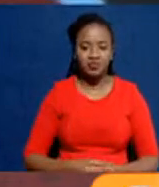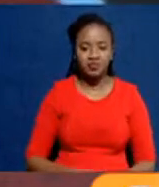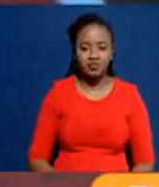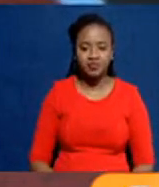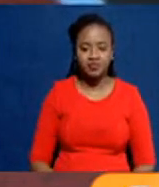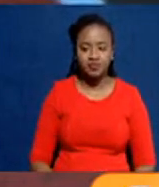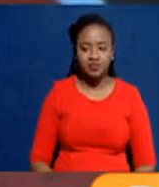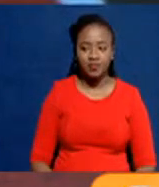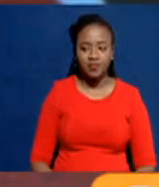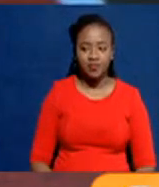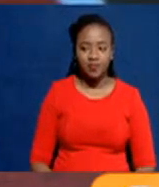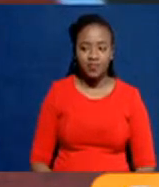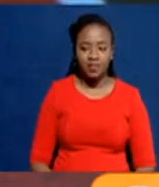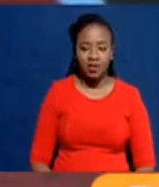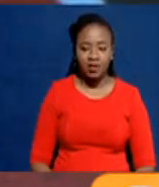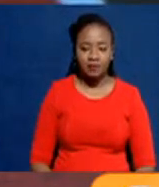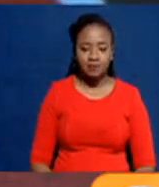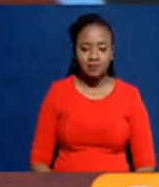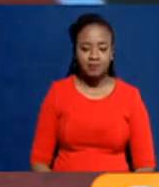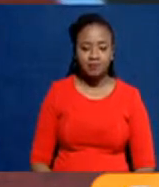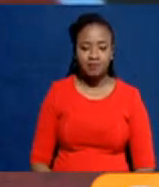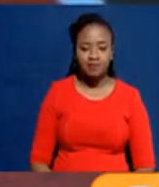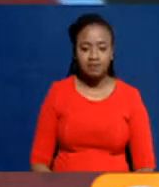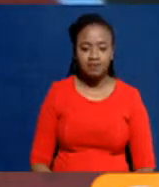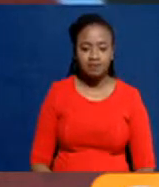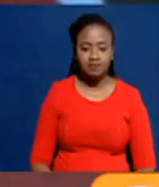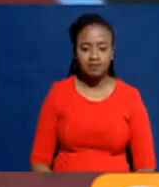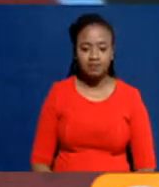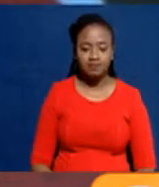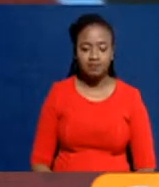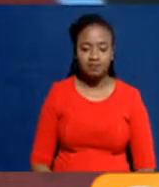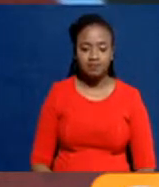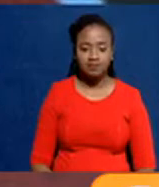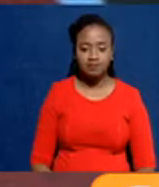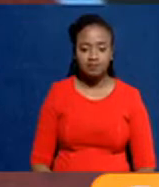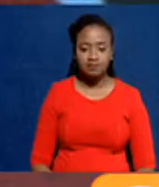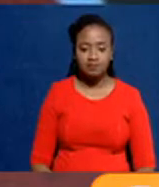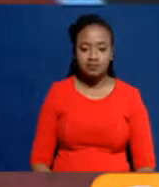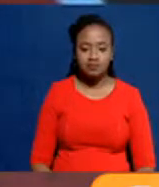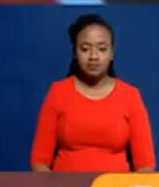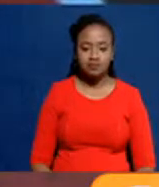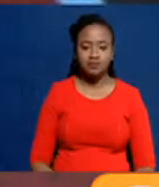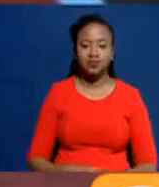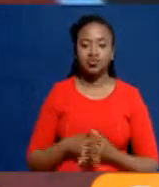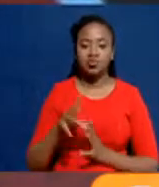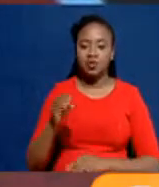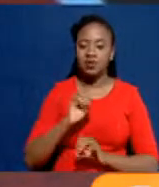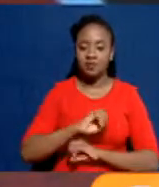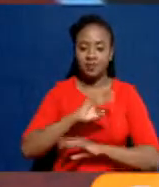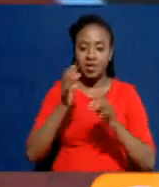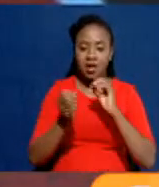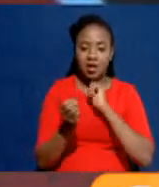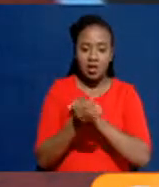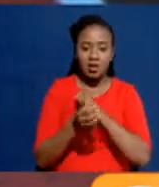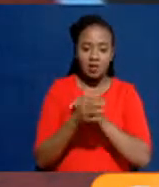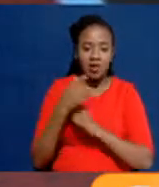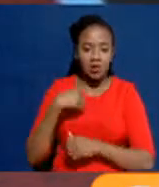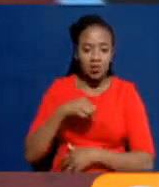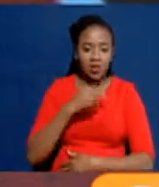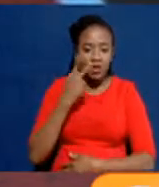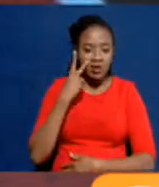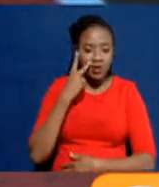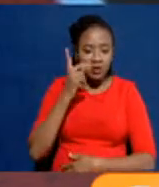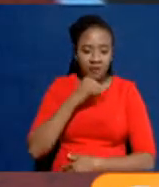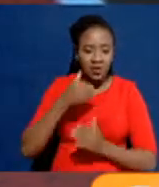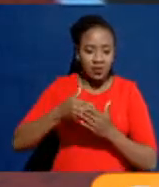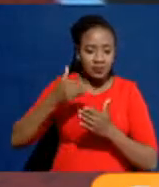when the judges referred to this, when Justice Kanye went to that, he was clearly referring to a pattern that we have seen not just